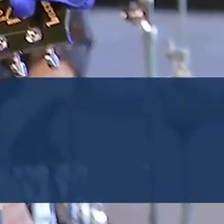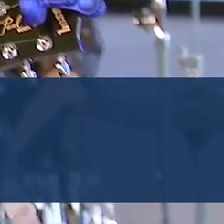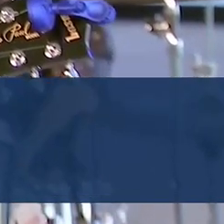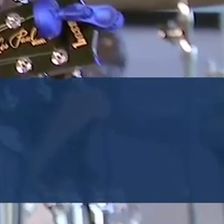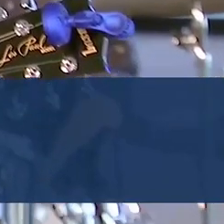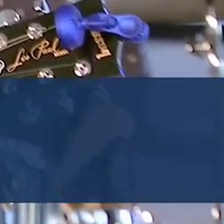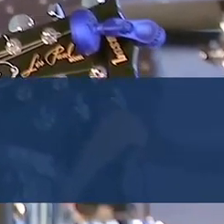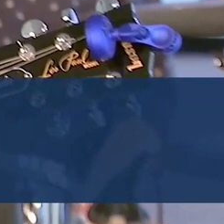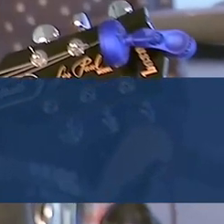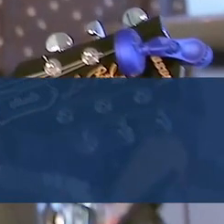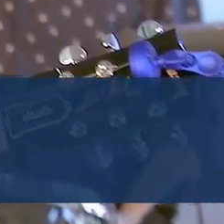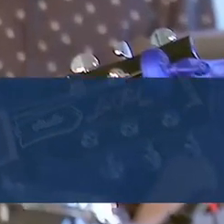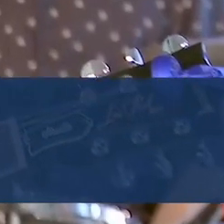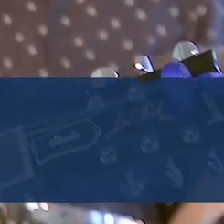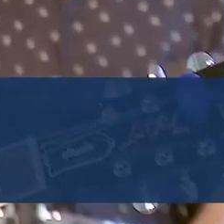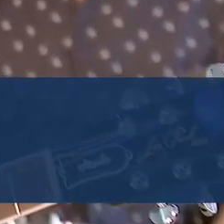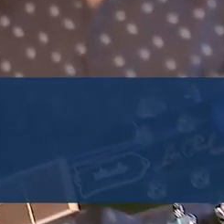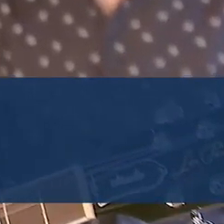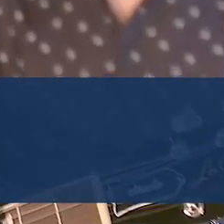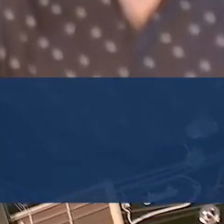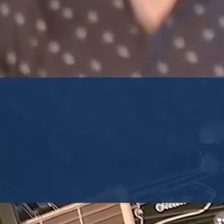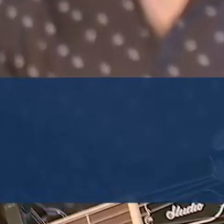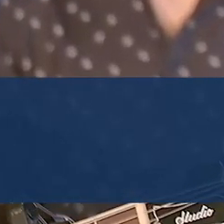While my guitar gently